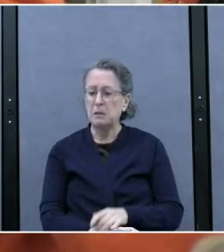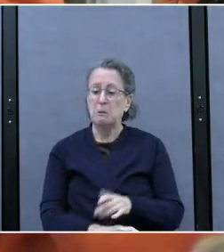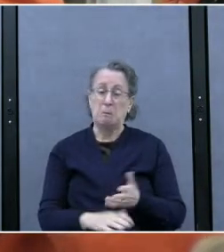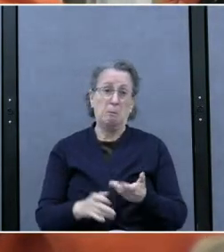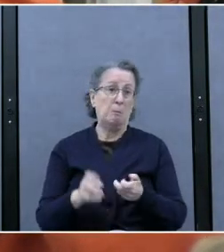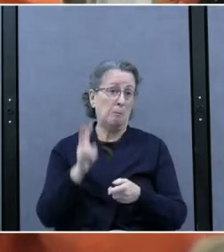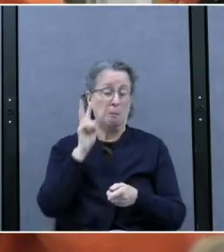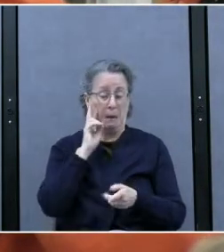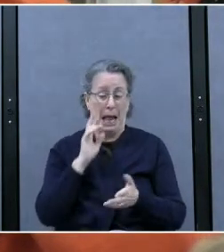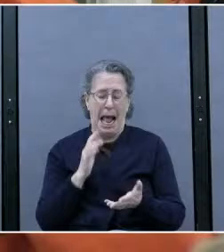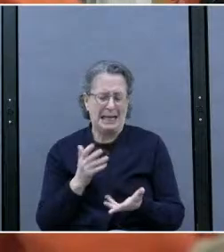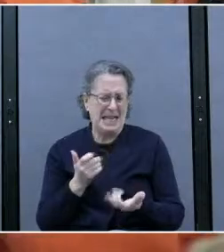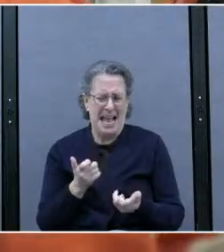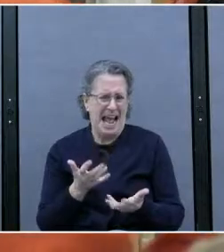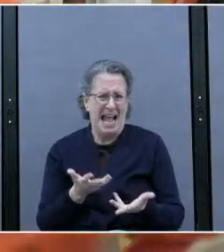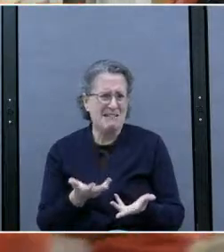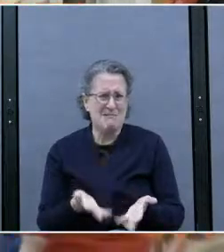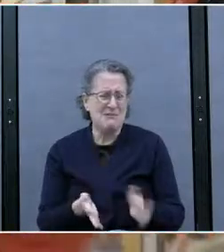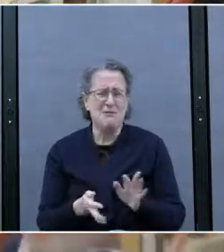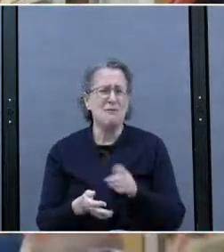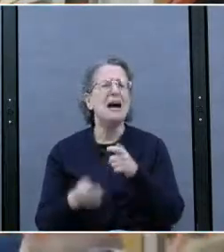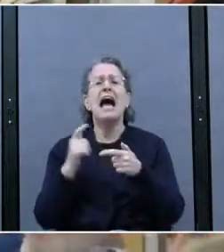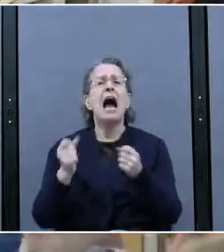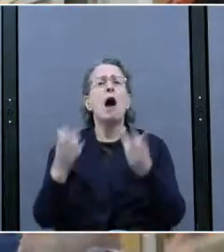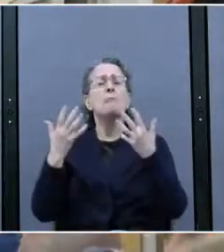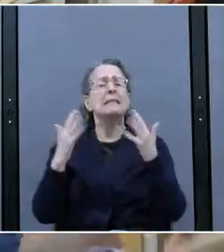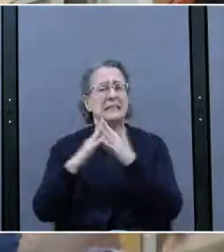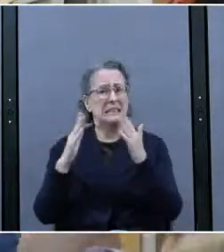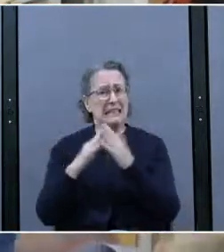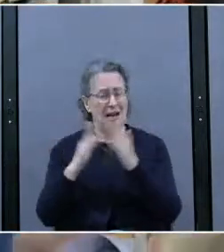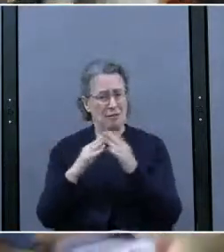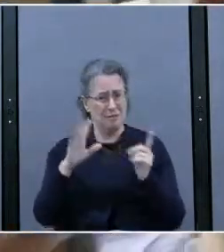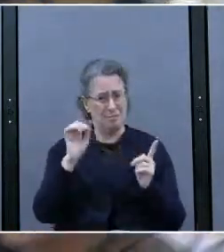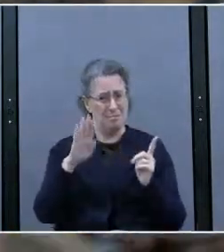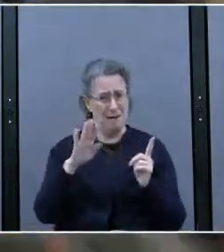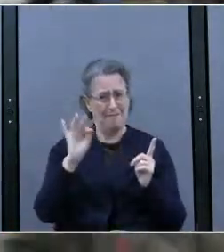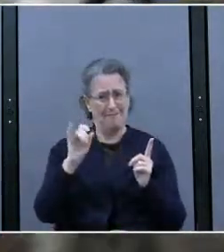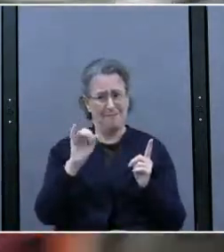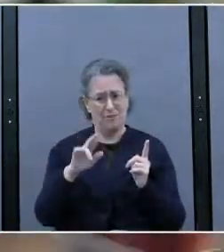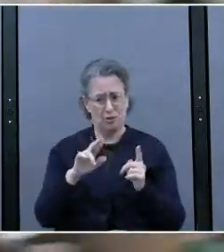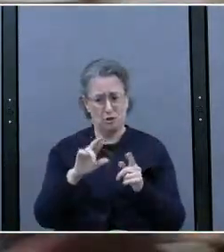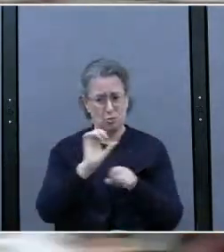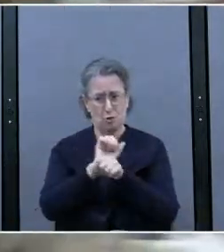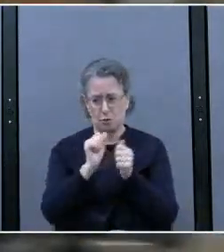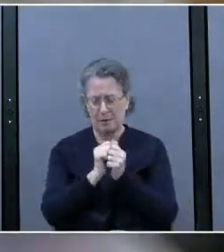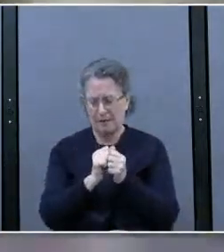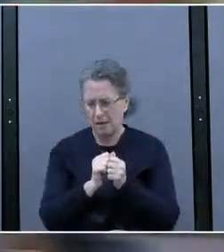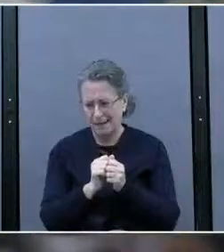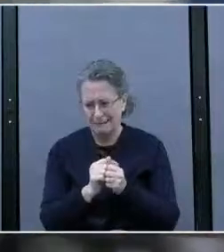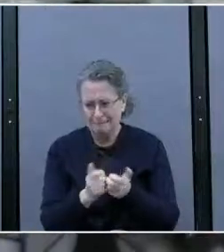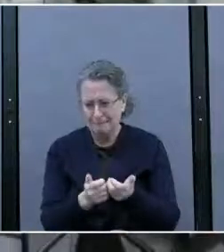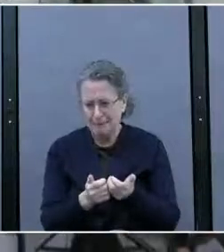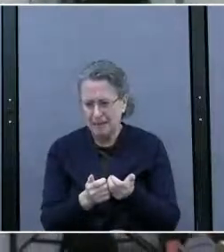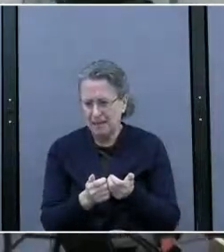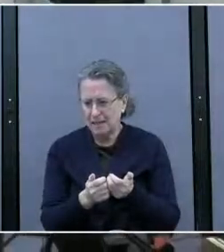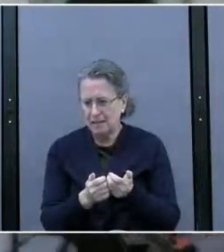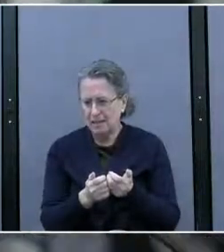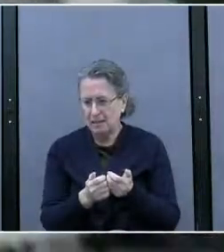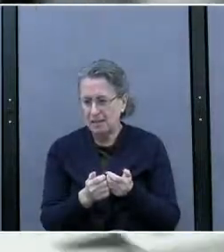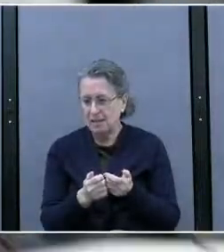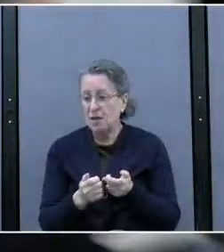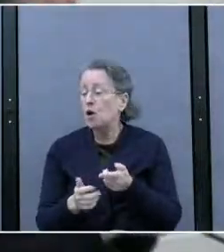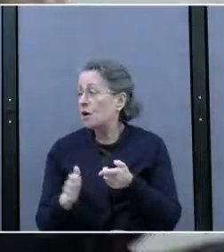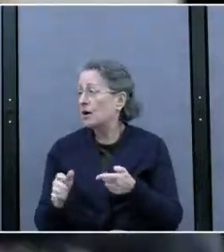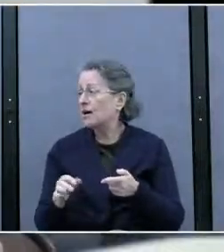the town attorney for? Okay. Town Attorney Fisher, you're interrogated. That depends on